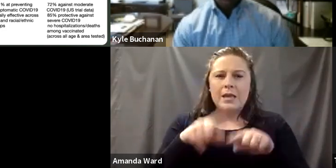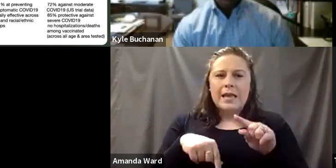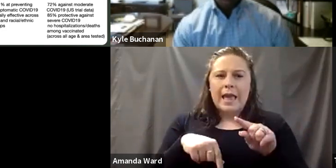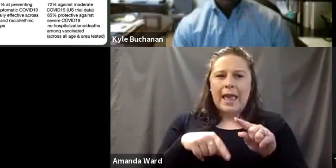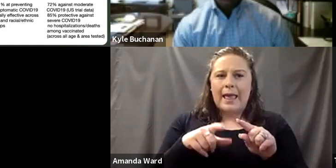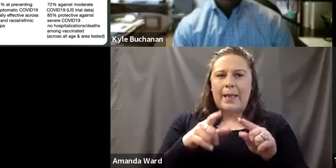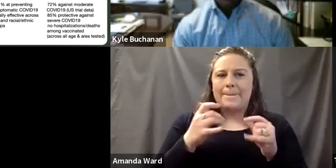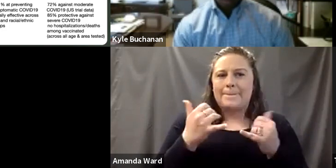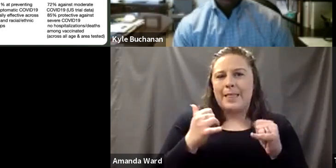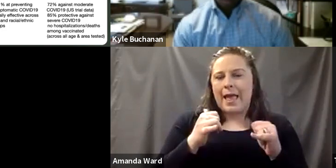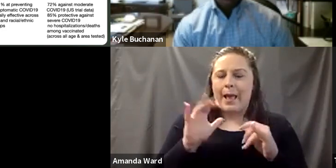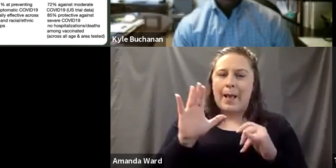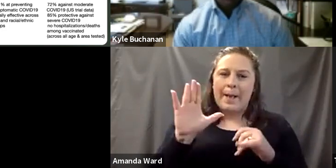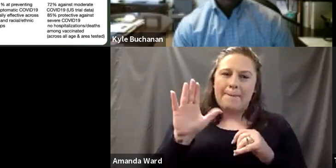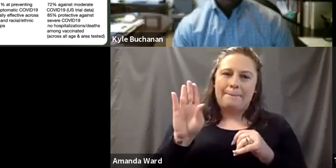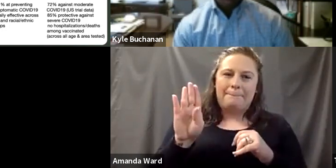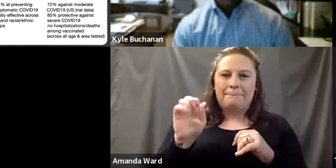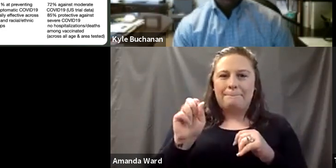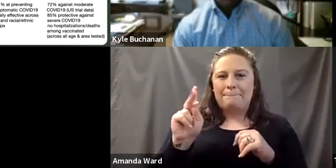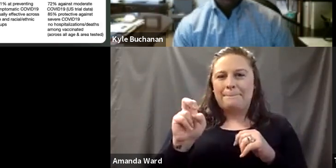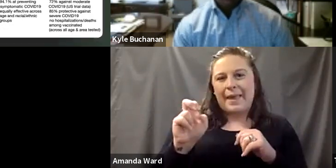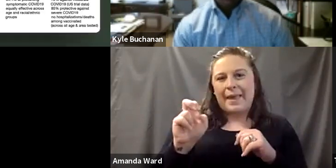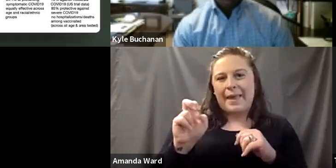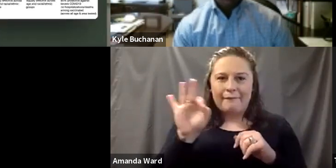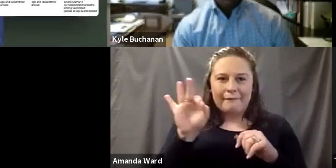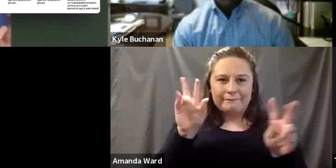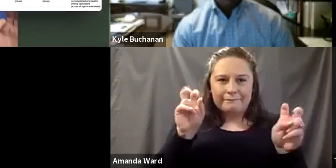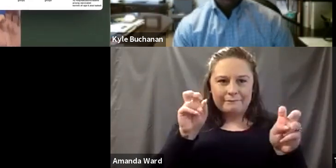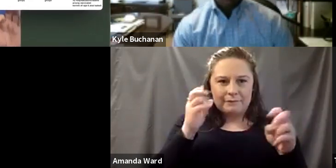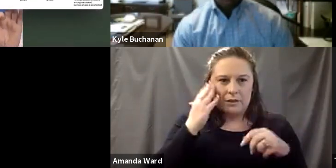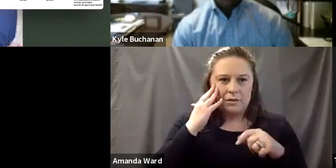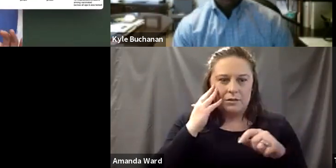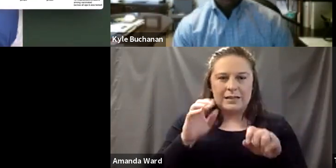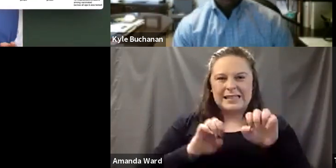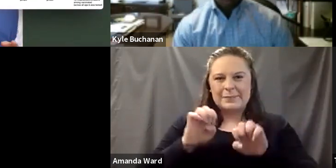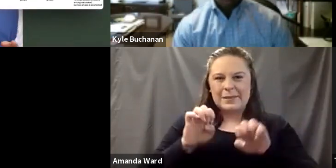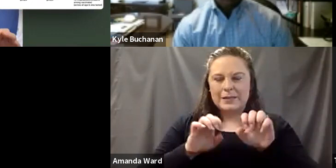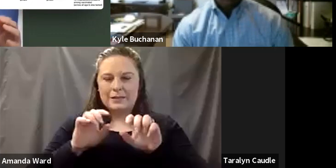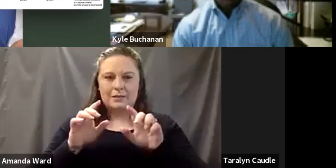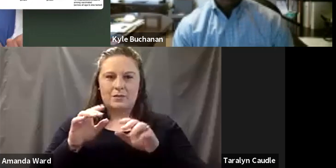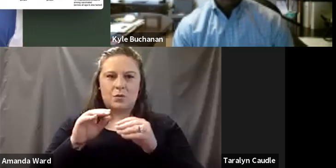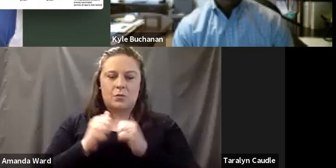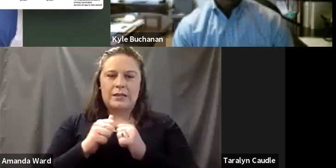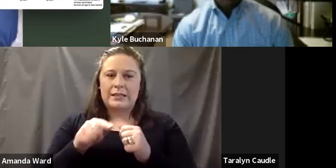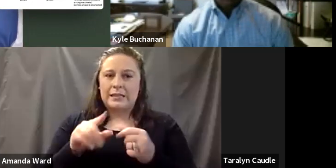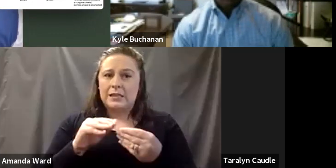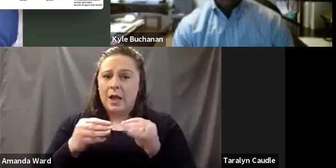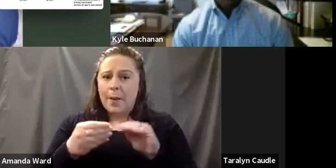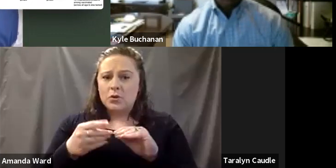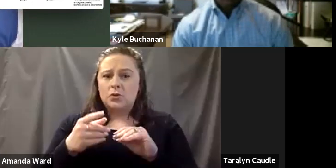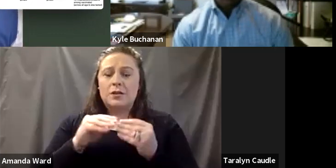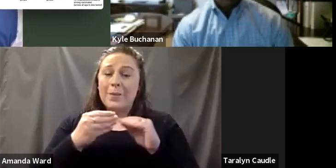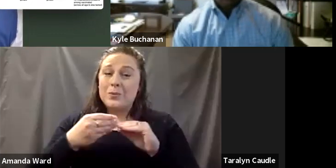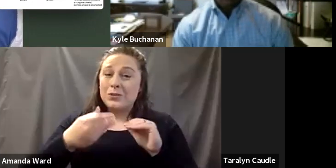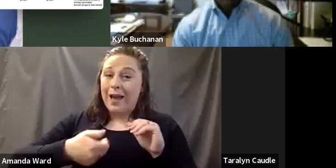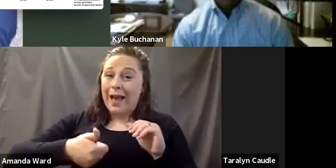bake-off. We can't play head-to-head bake-off on these efficacy numbers. The numbers are high for